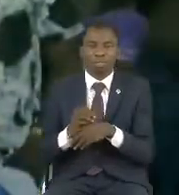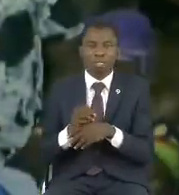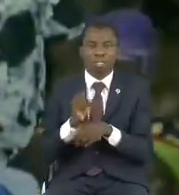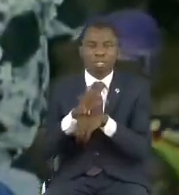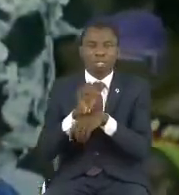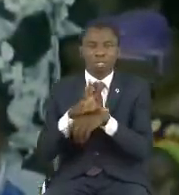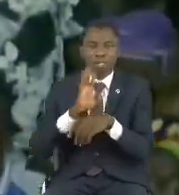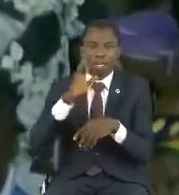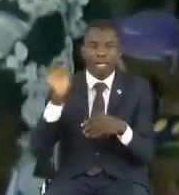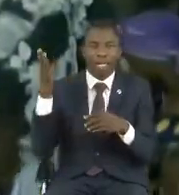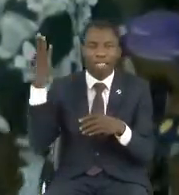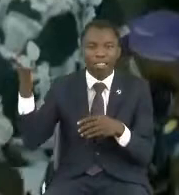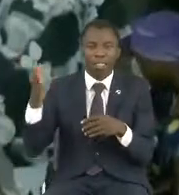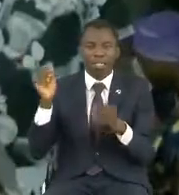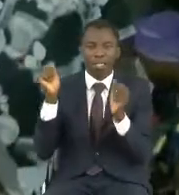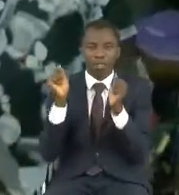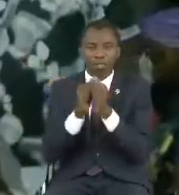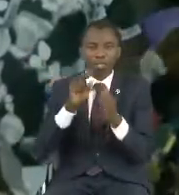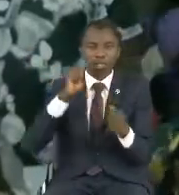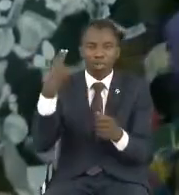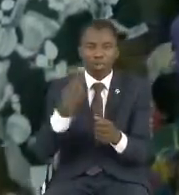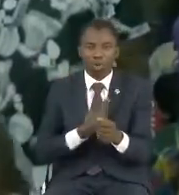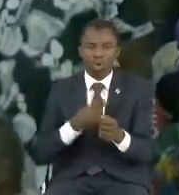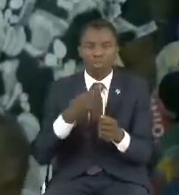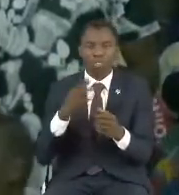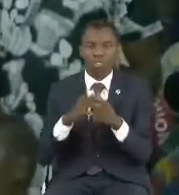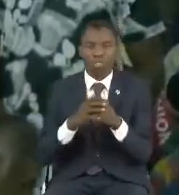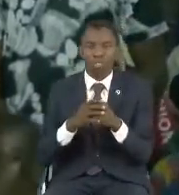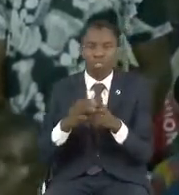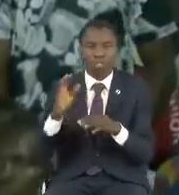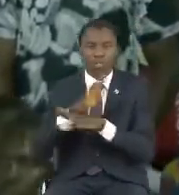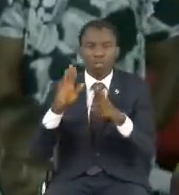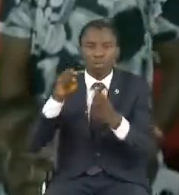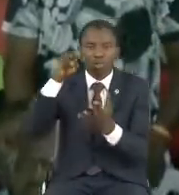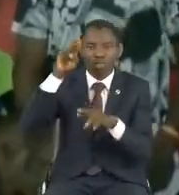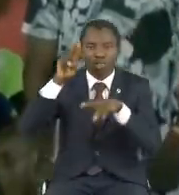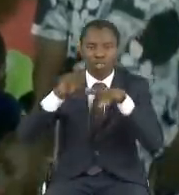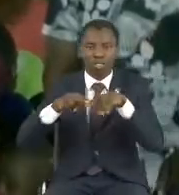The counselors are there with us. Don't sit down yet.